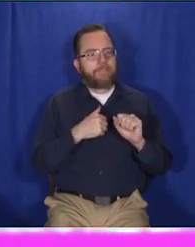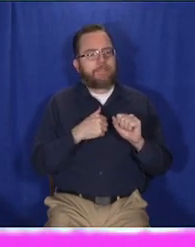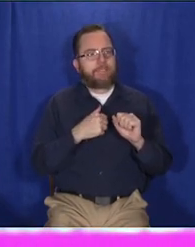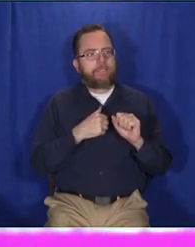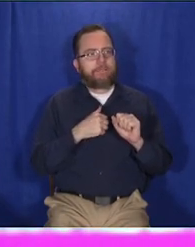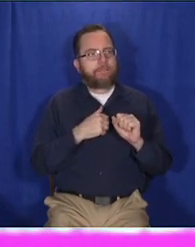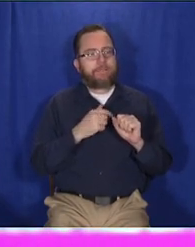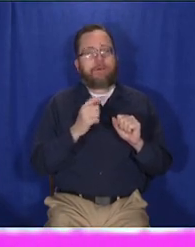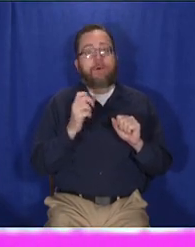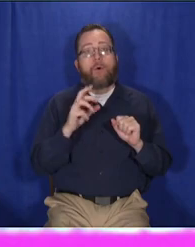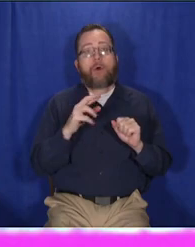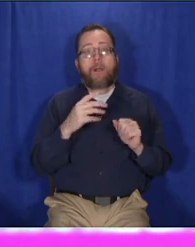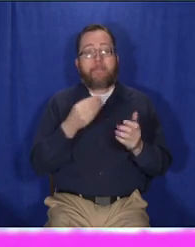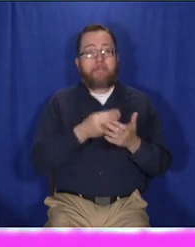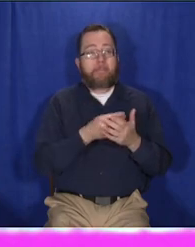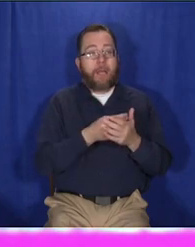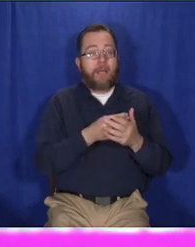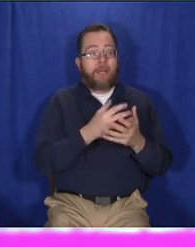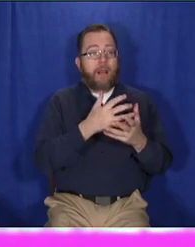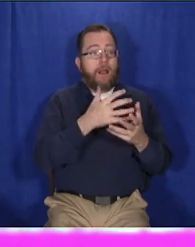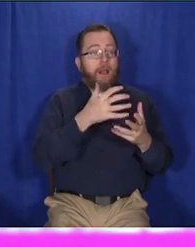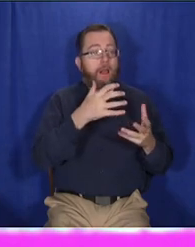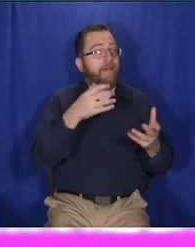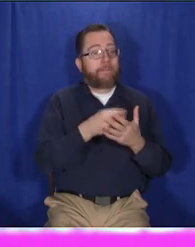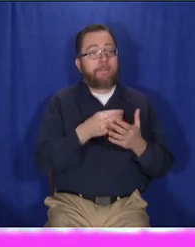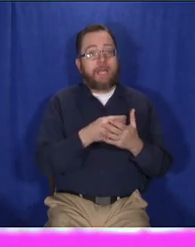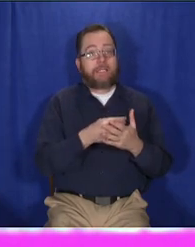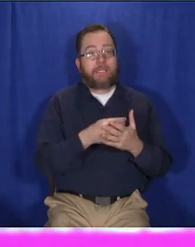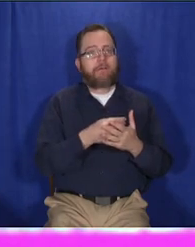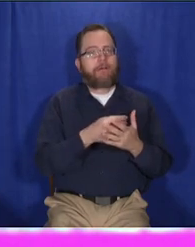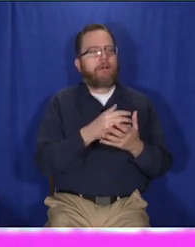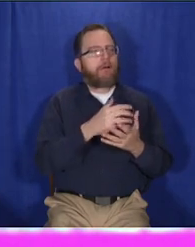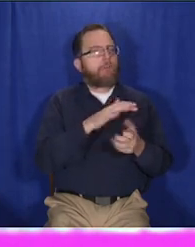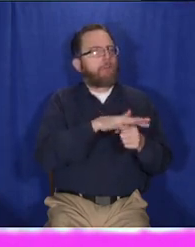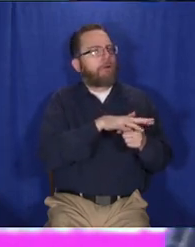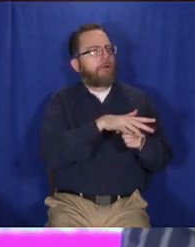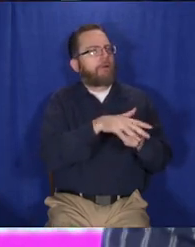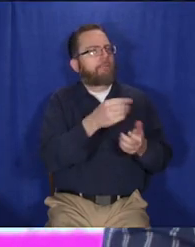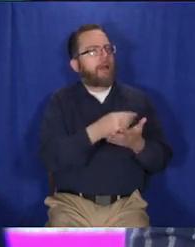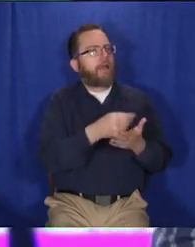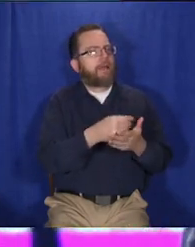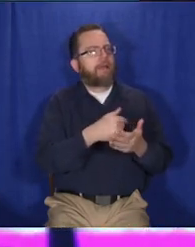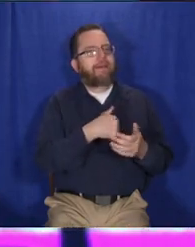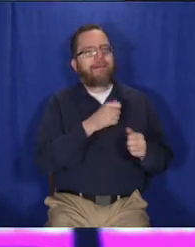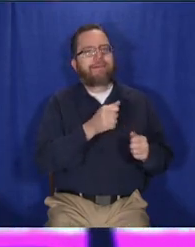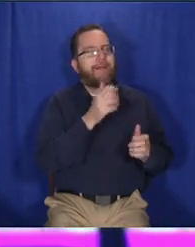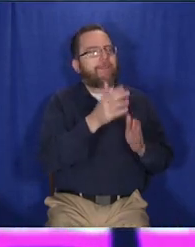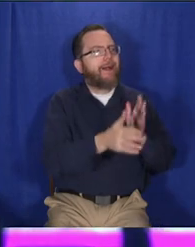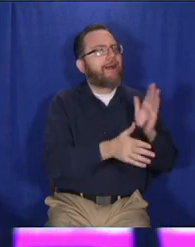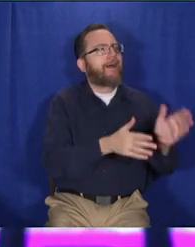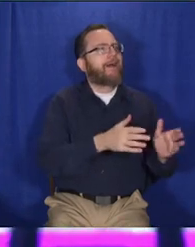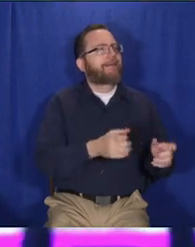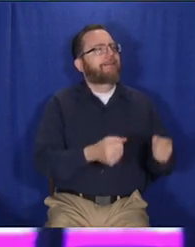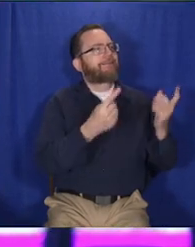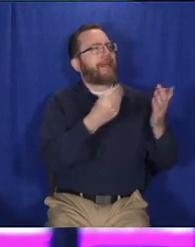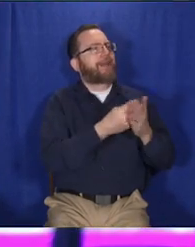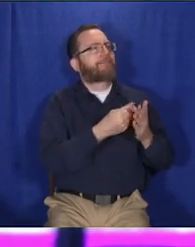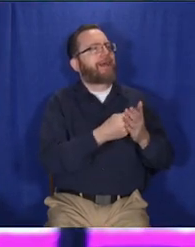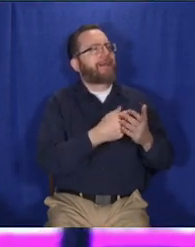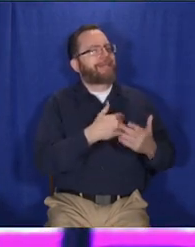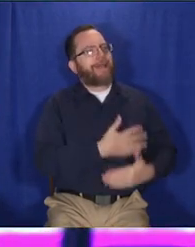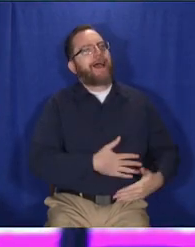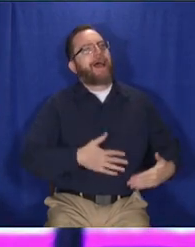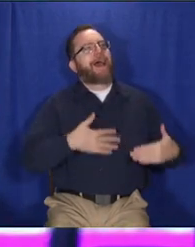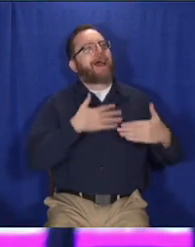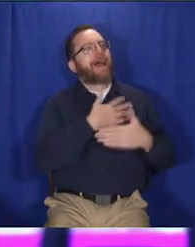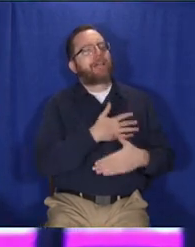to self-indulge, that's the way to secure our joy. The problem is many of you have experienced what's on the other side of that.